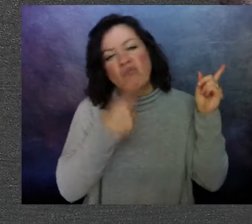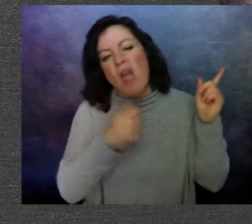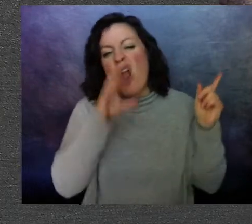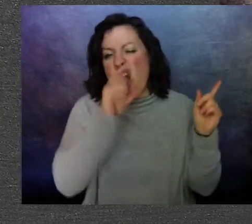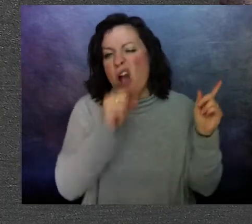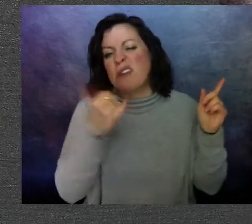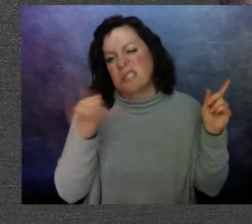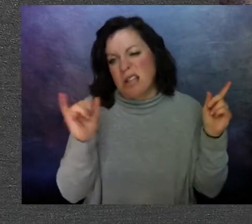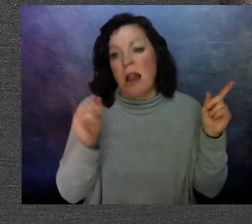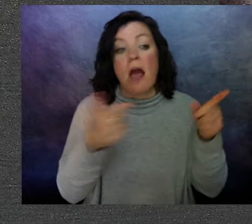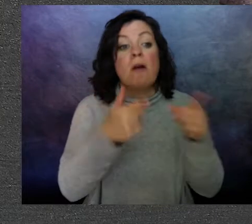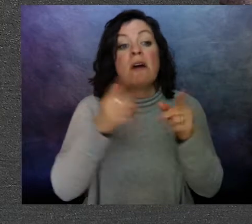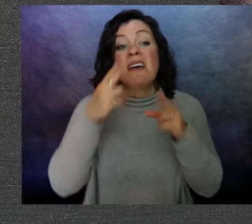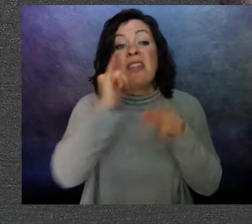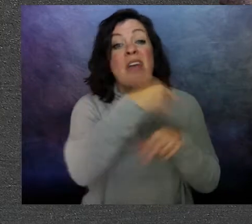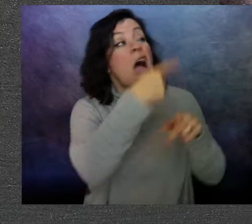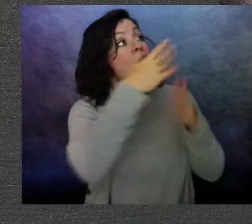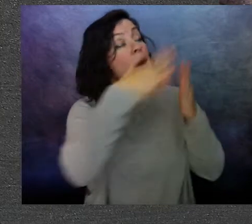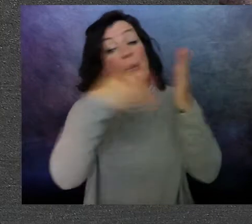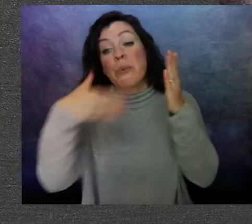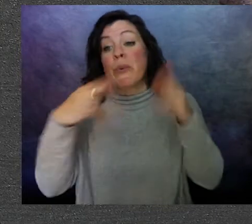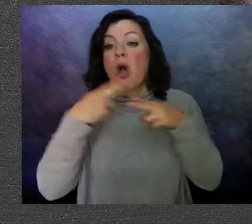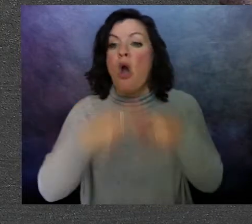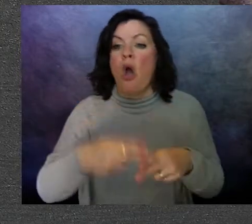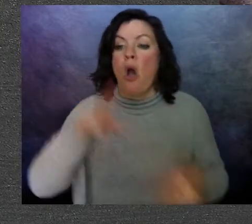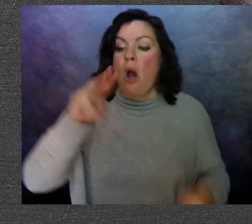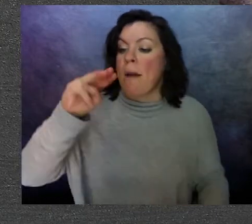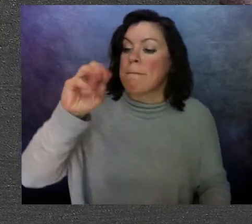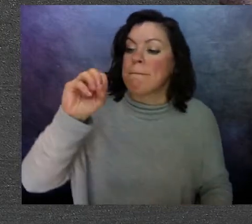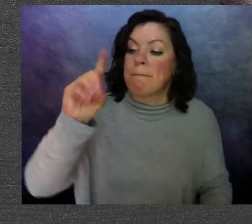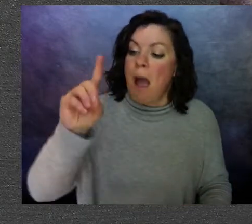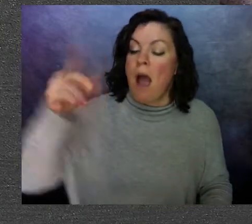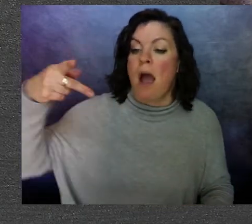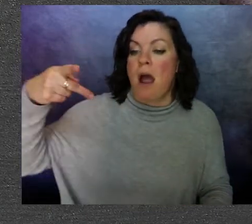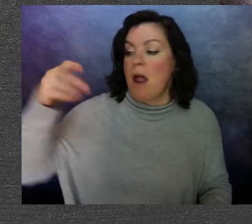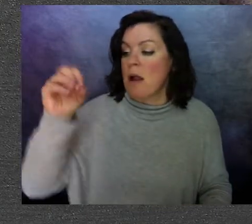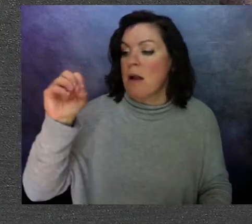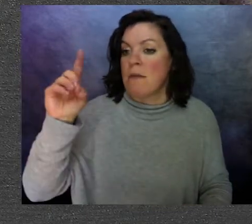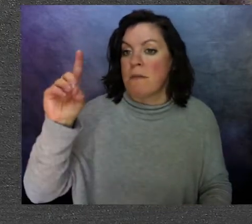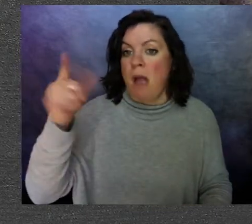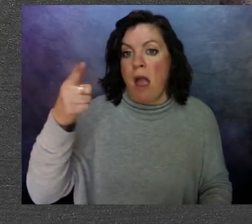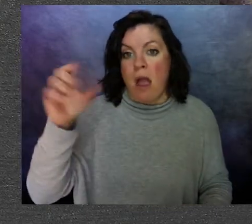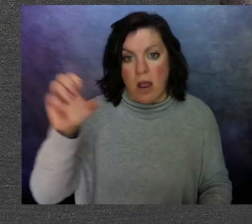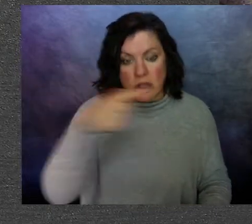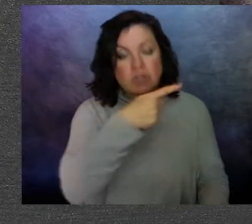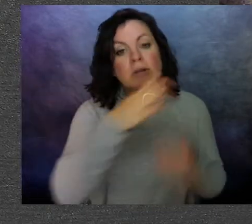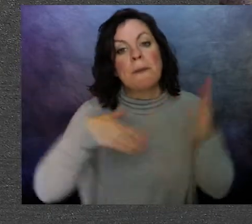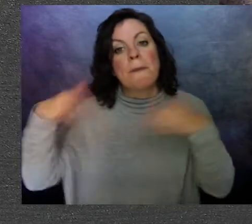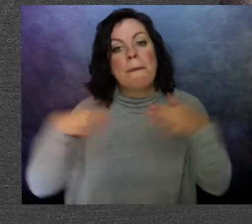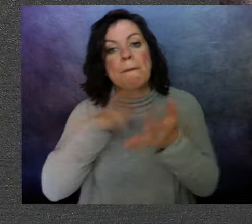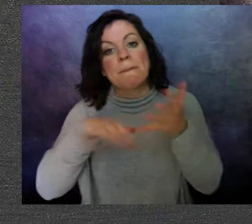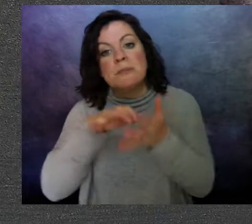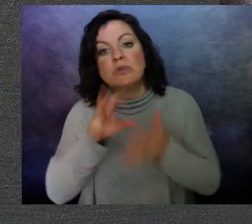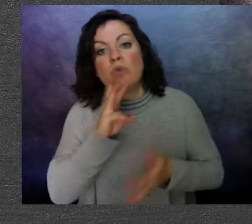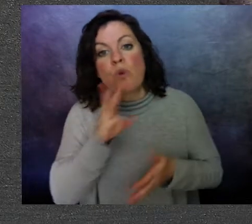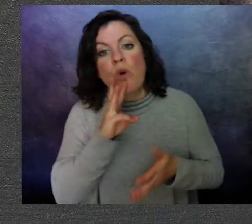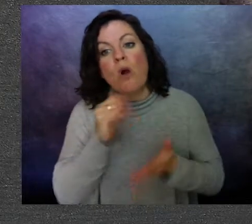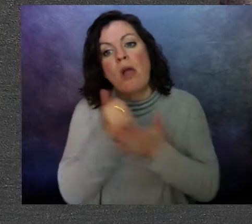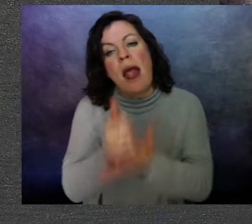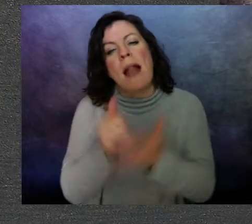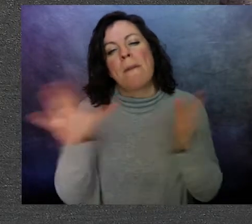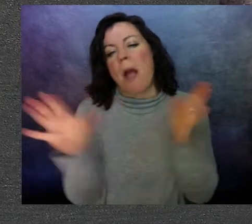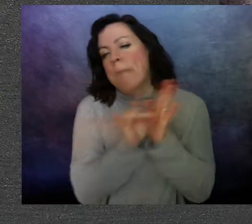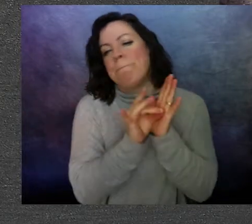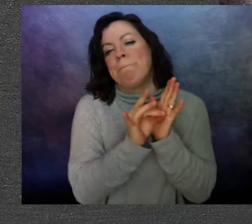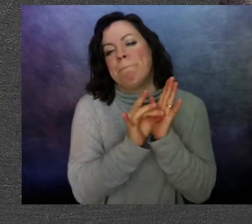Mod Podge is just simply watered down glue. So if you don't have Mod Podge from the craft store, you can make your own. You can put white glue in there